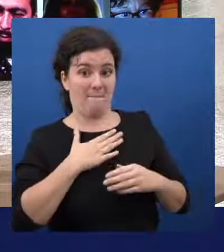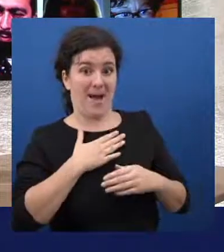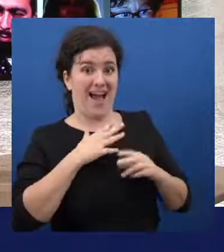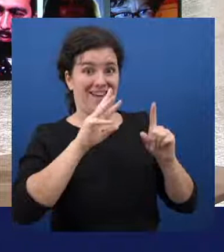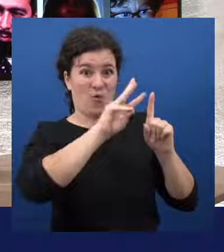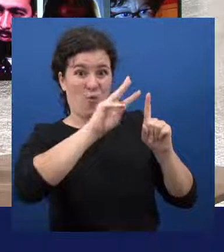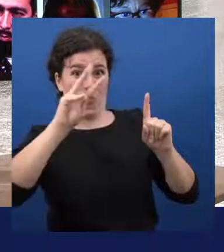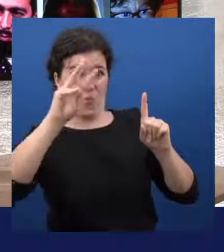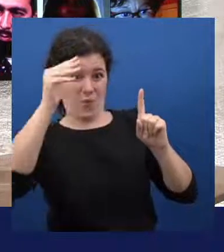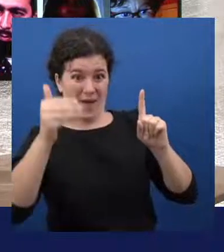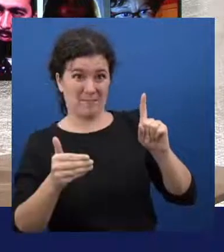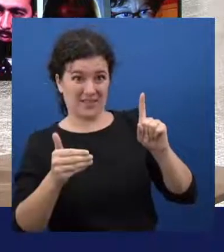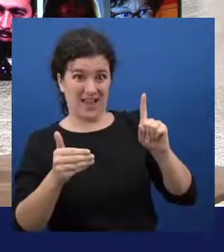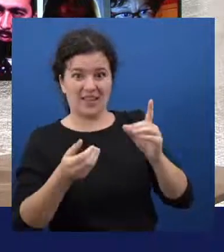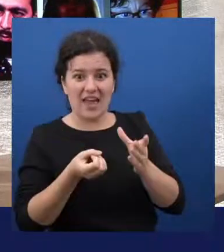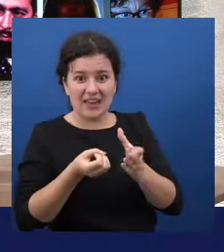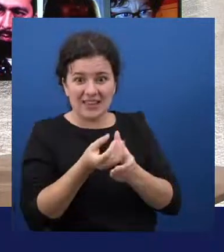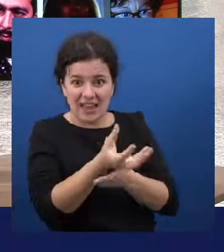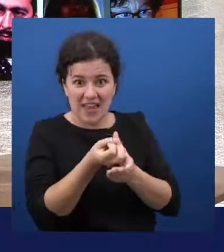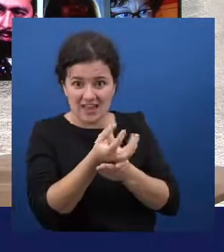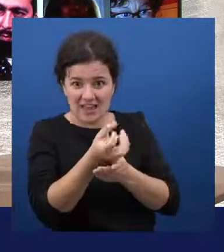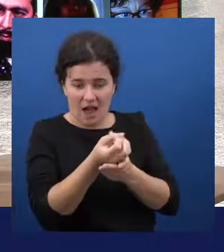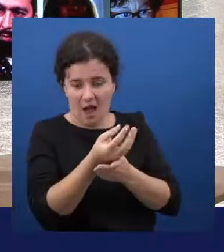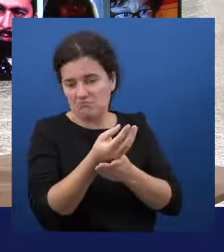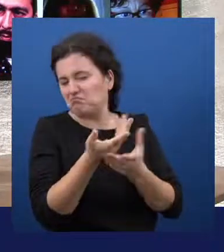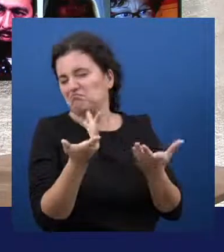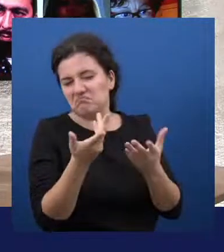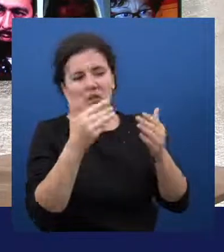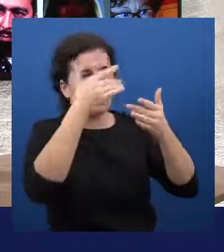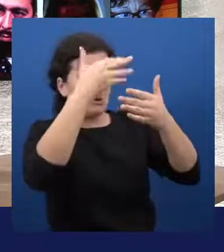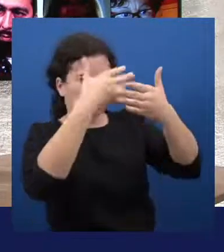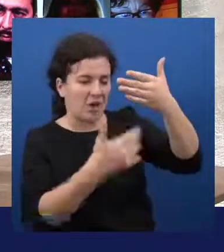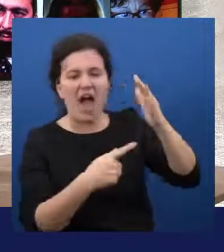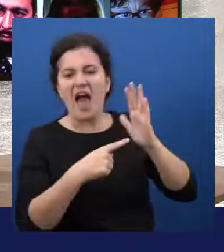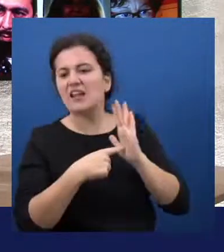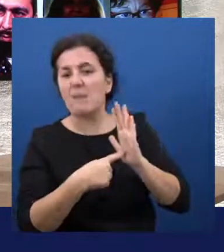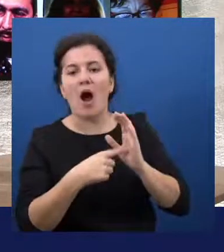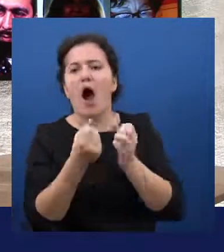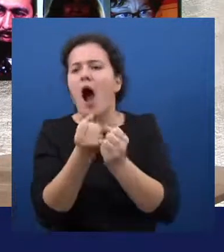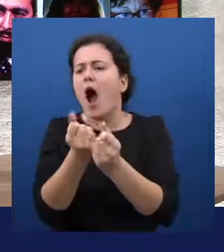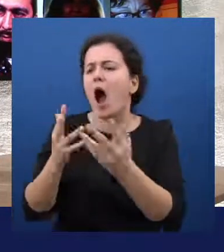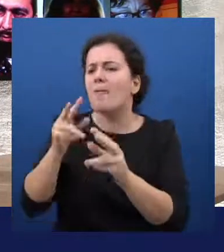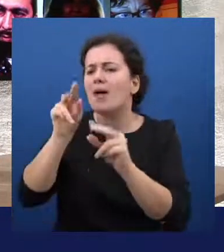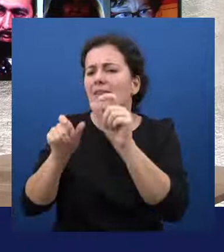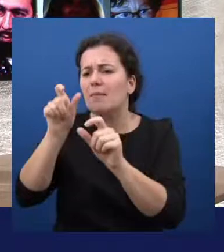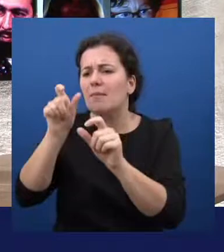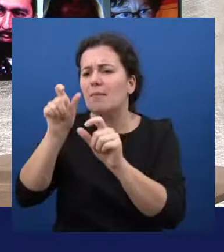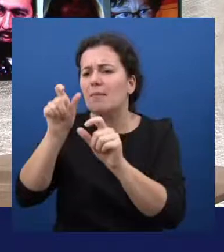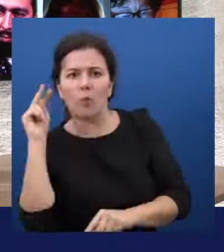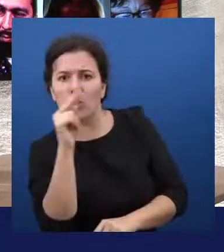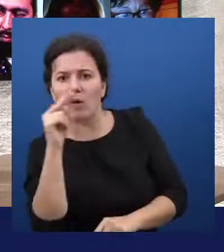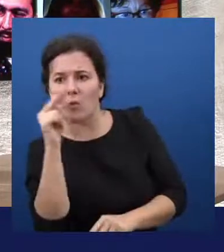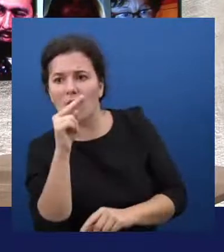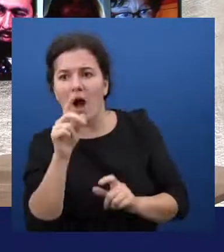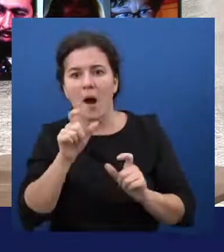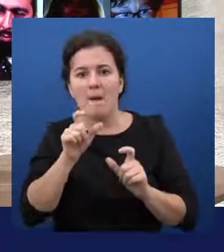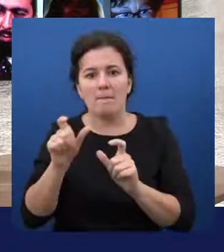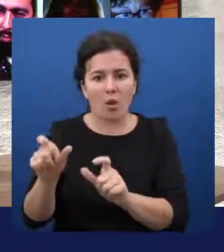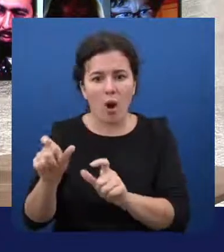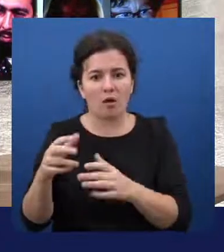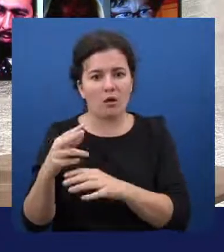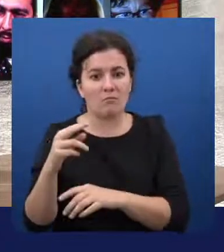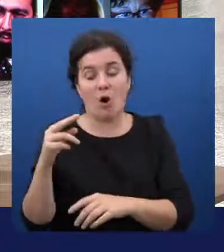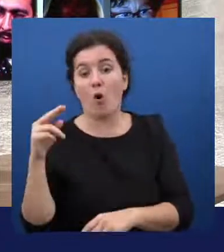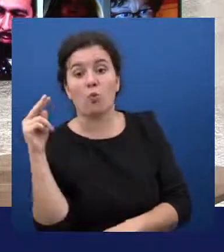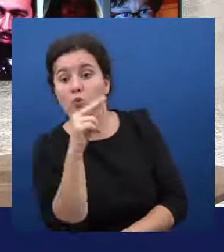like how many people, if you have, for example, if you have a blog and you have that statistics of